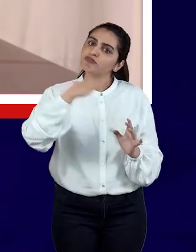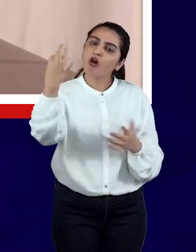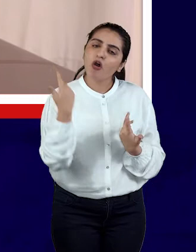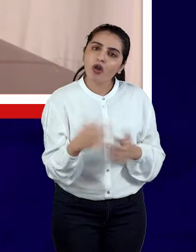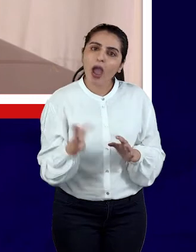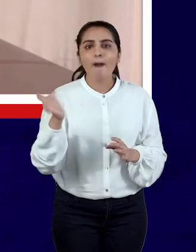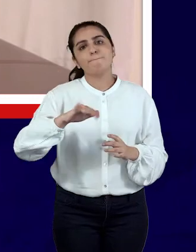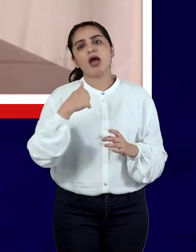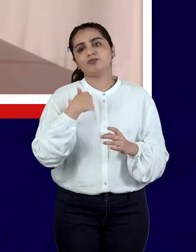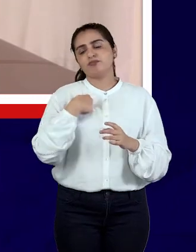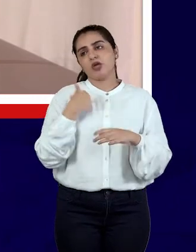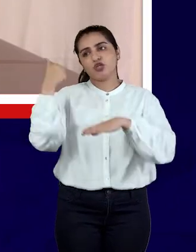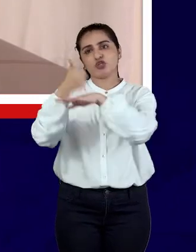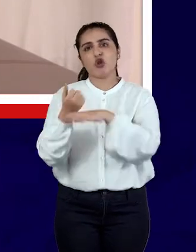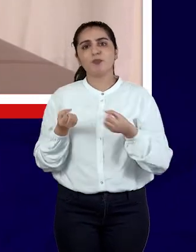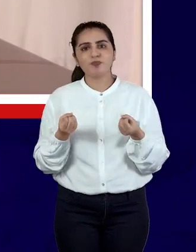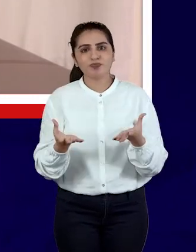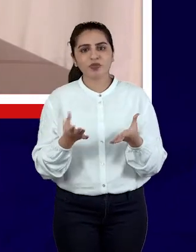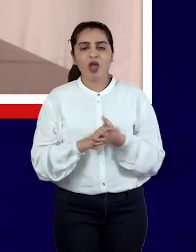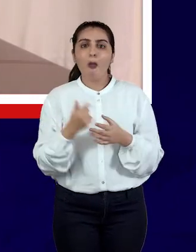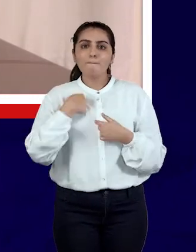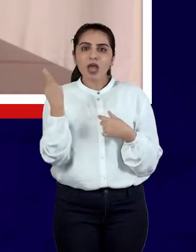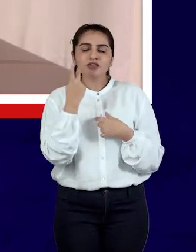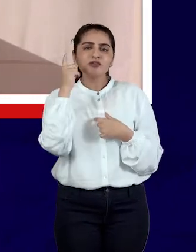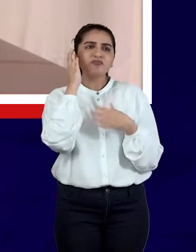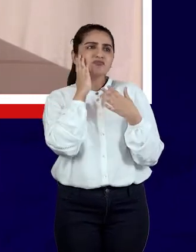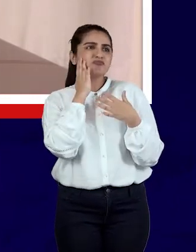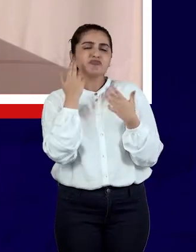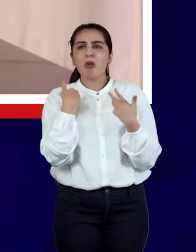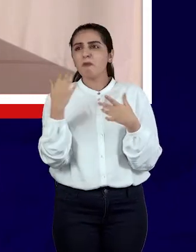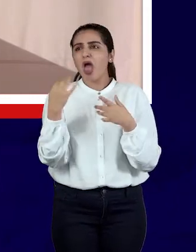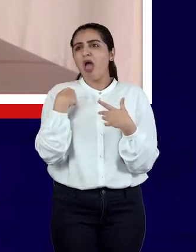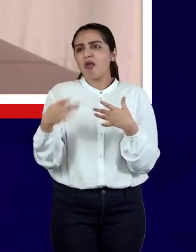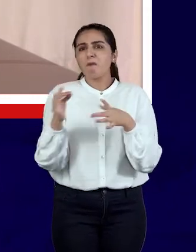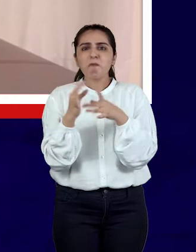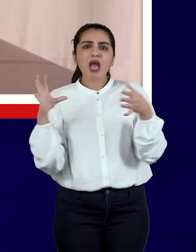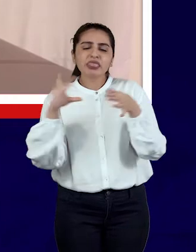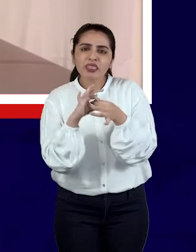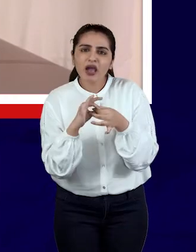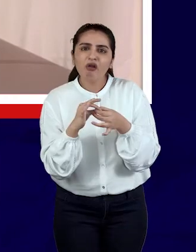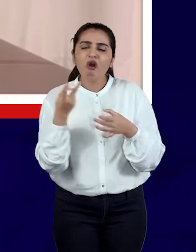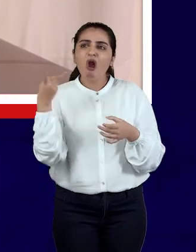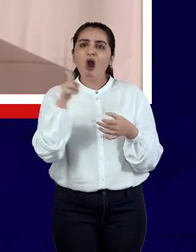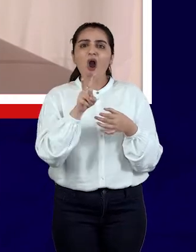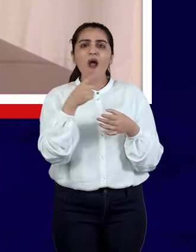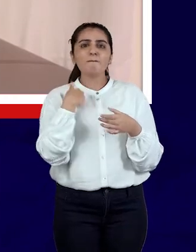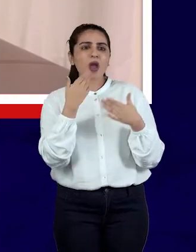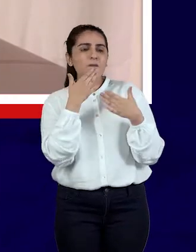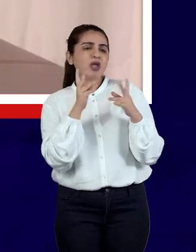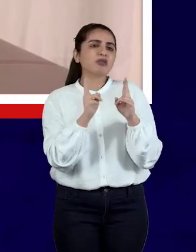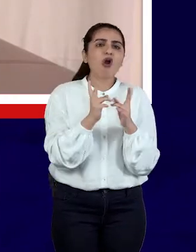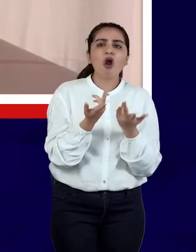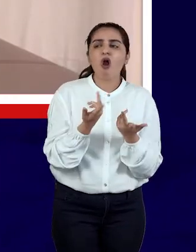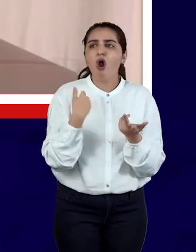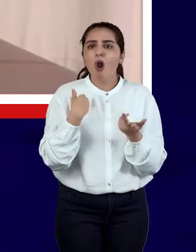it. And imagine me, a brown girl of less than average stature, walking